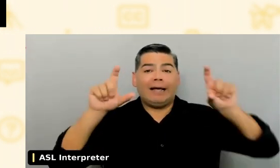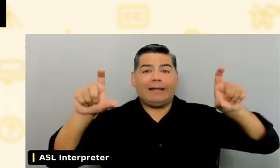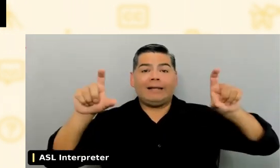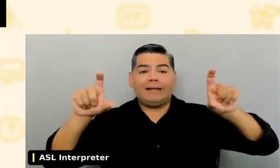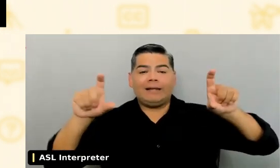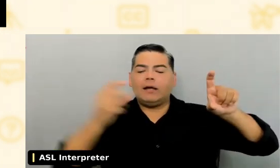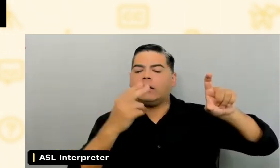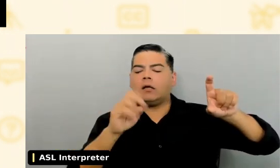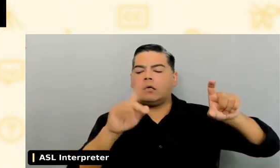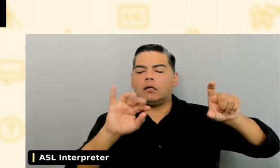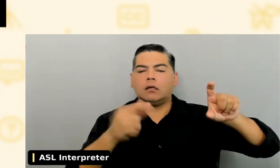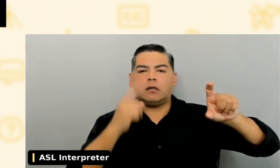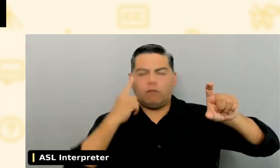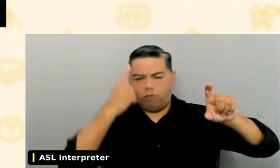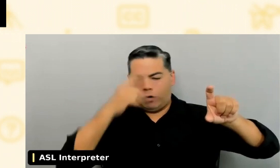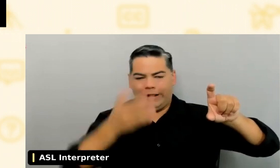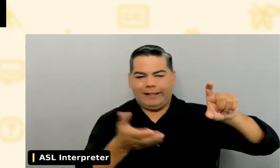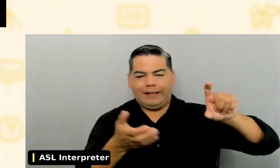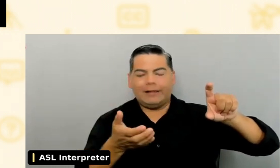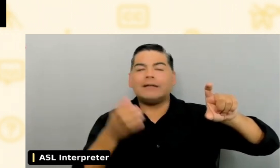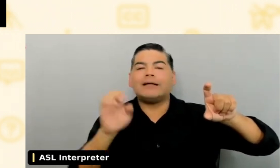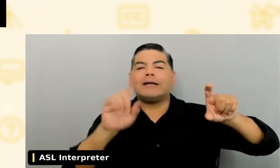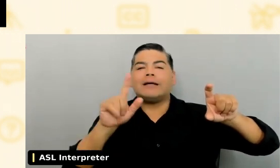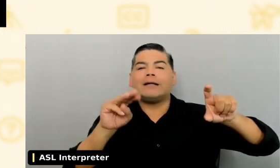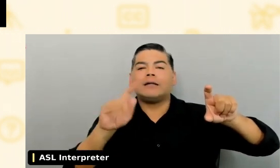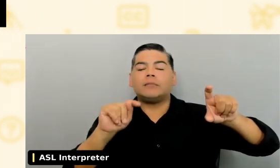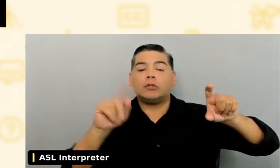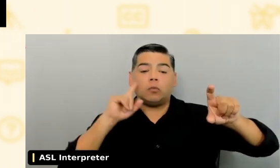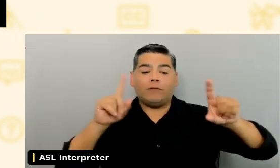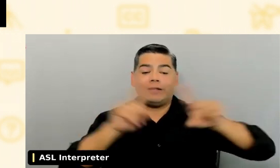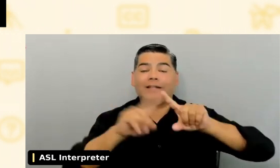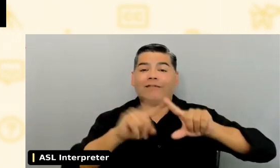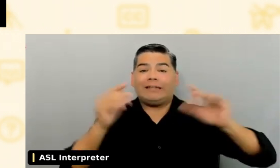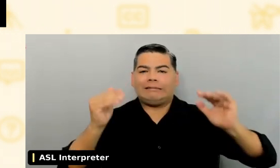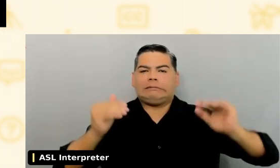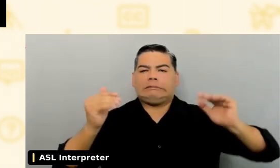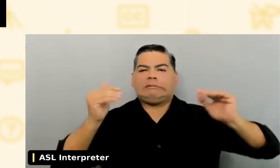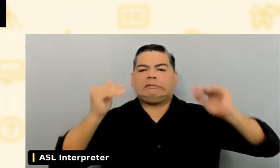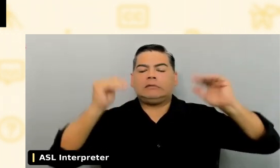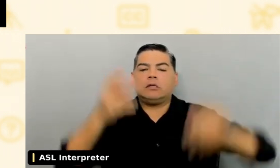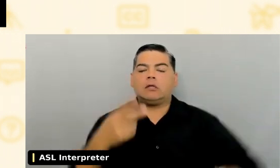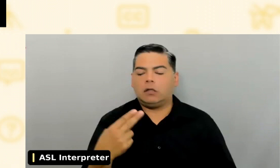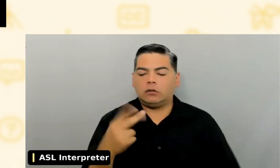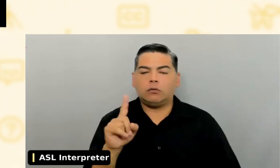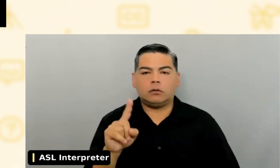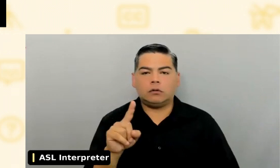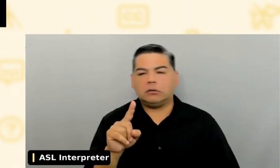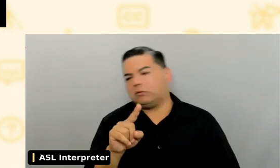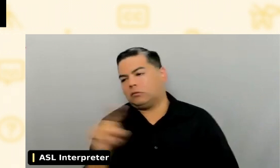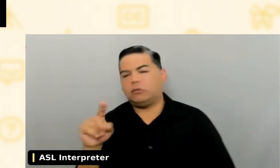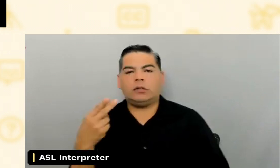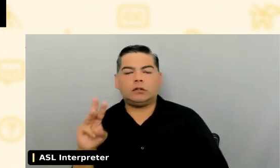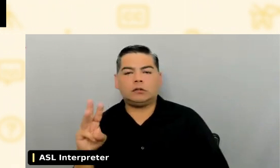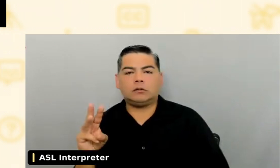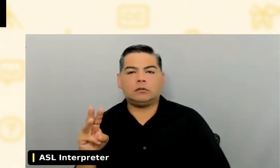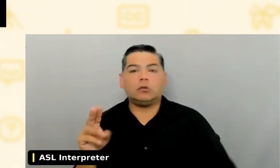element. So we have several levels of headings from H1 to H6. So use the proper heading